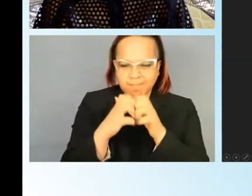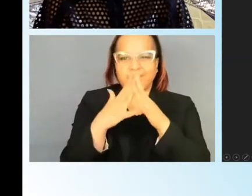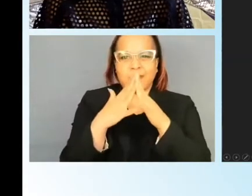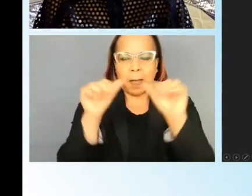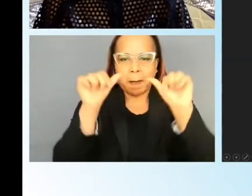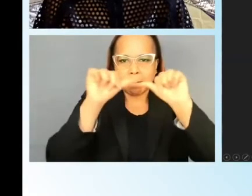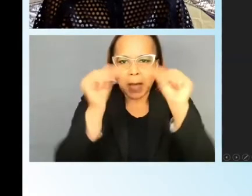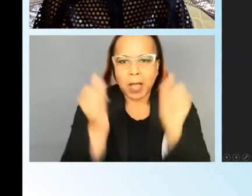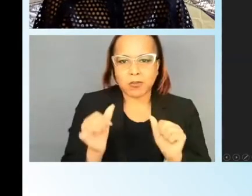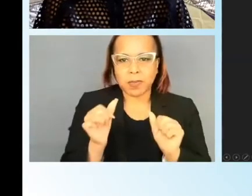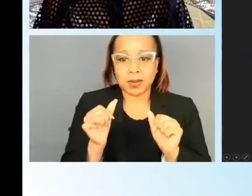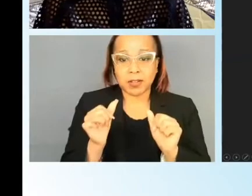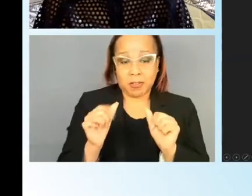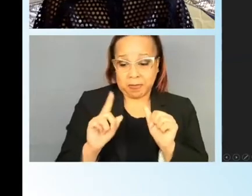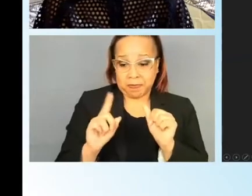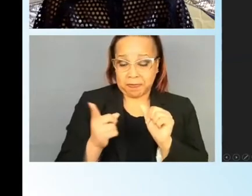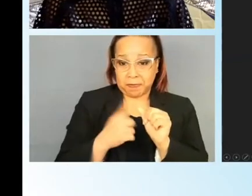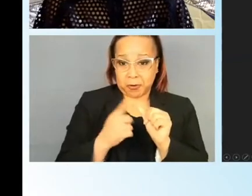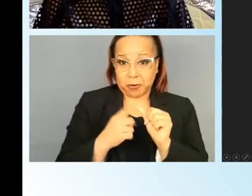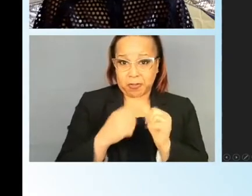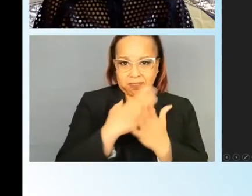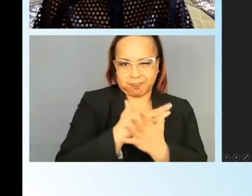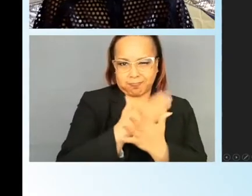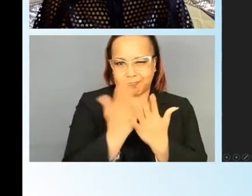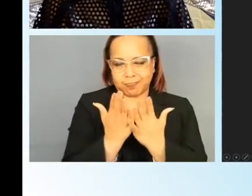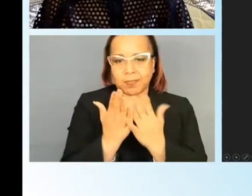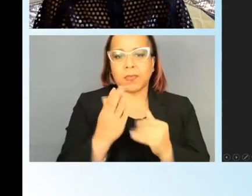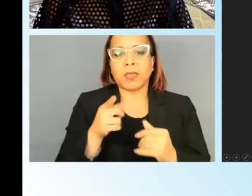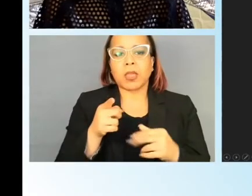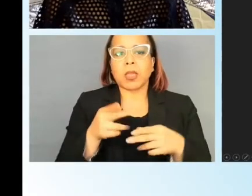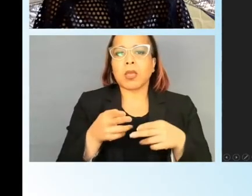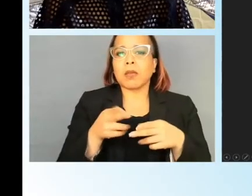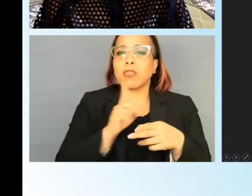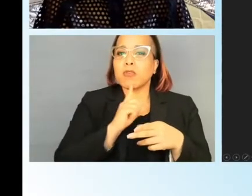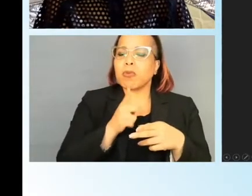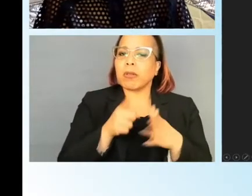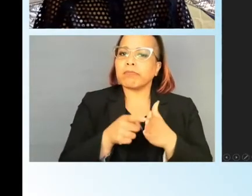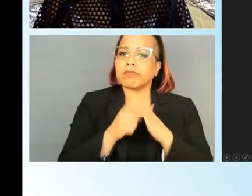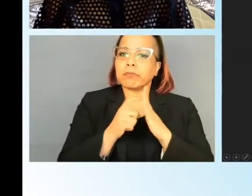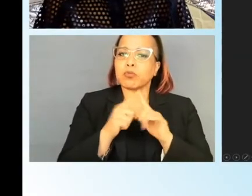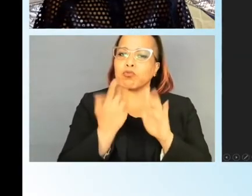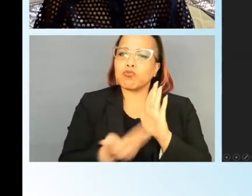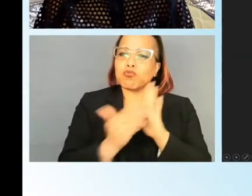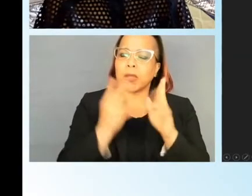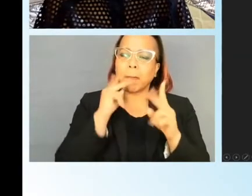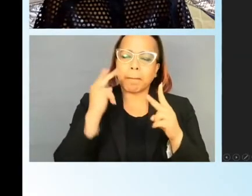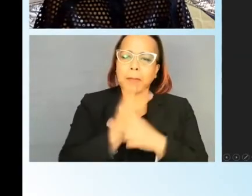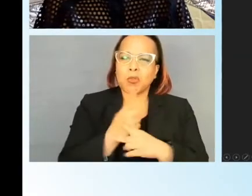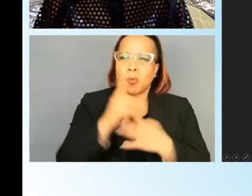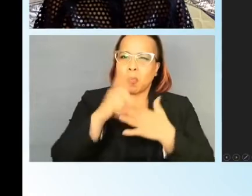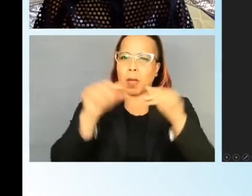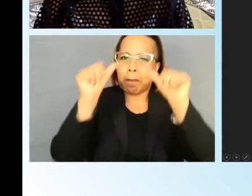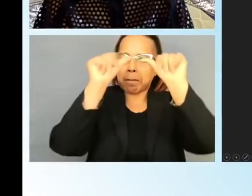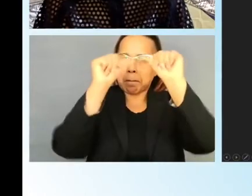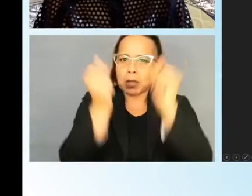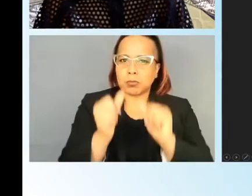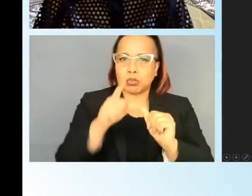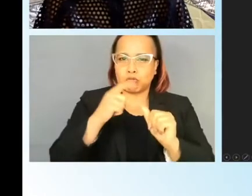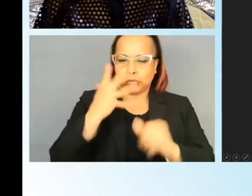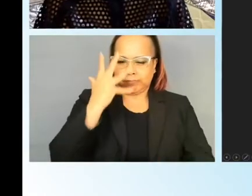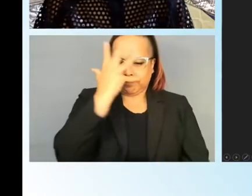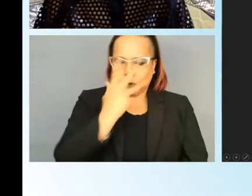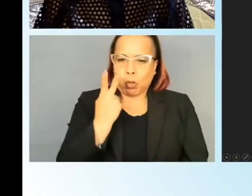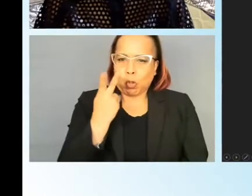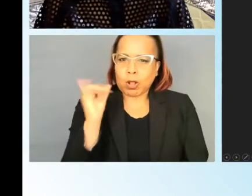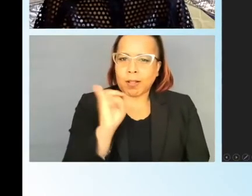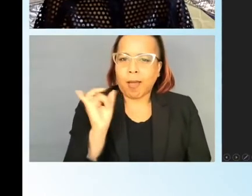this first in a series, in a brief that really called to reimagine what monuments should physically look like and what